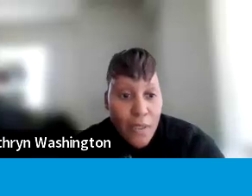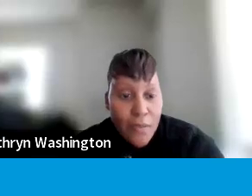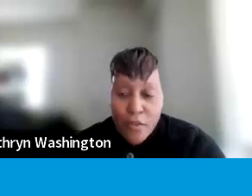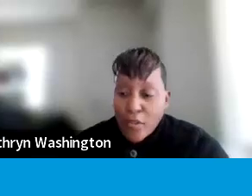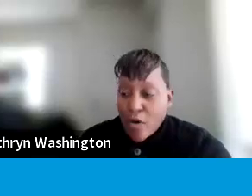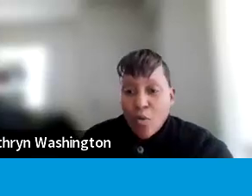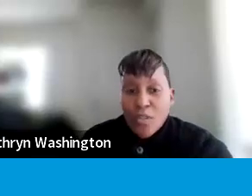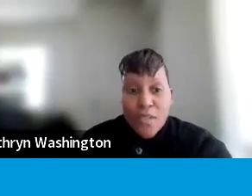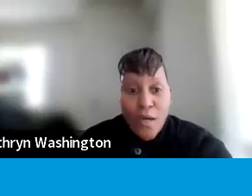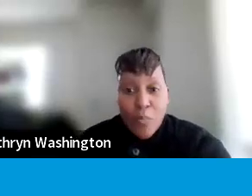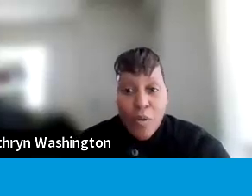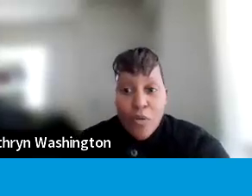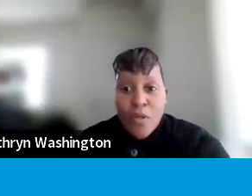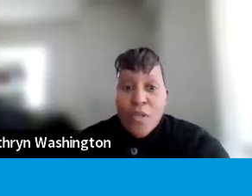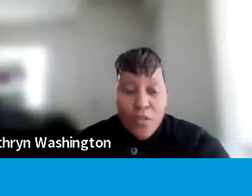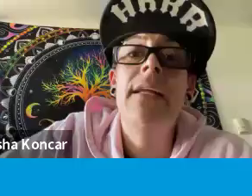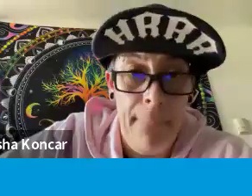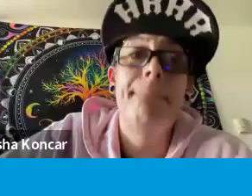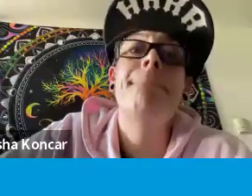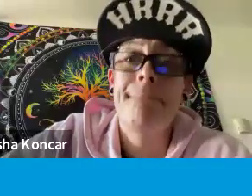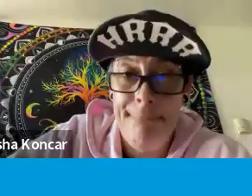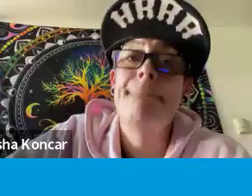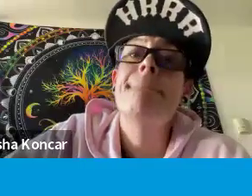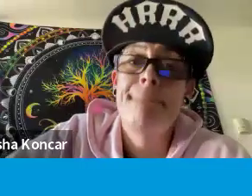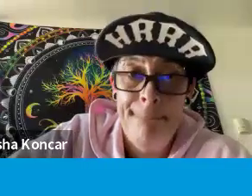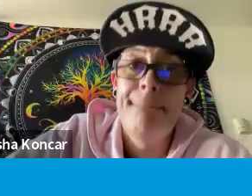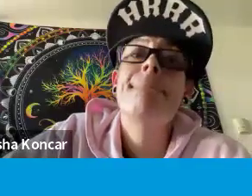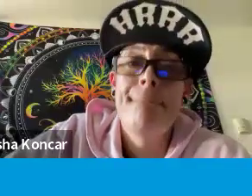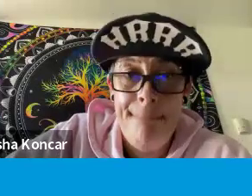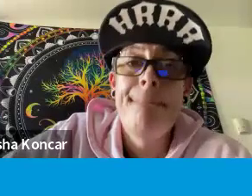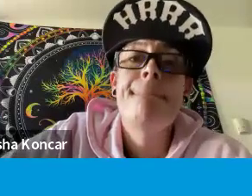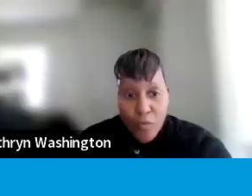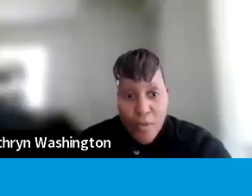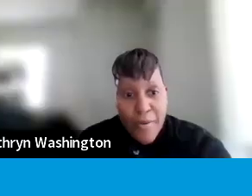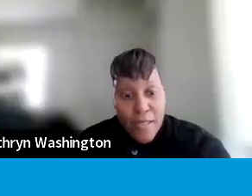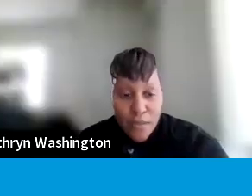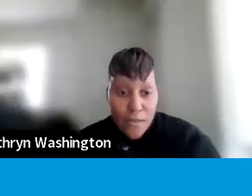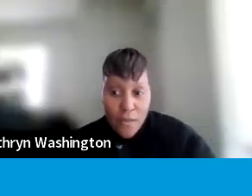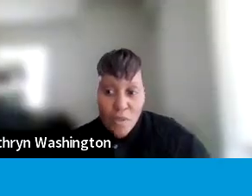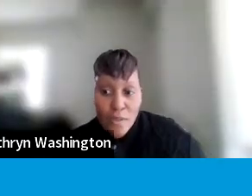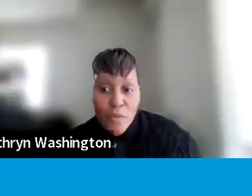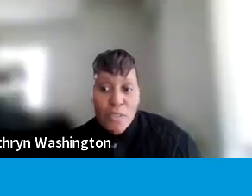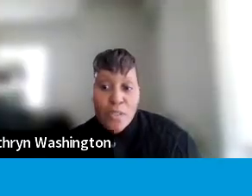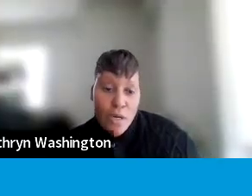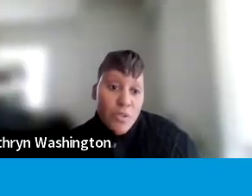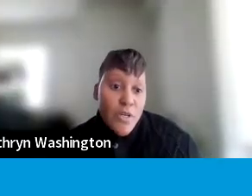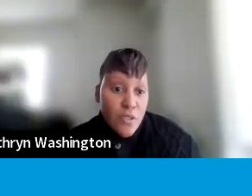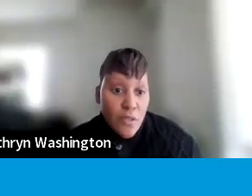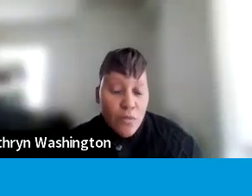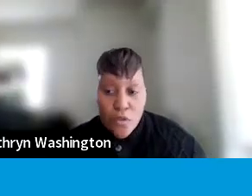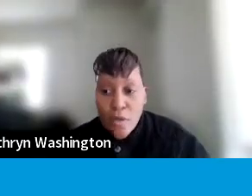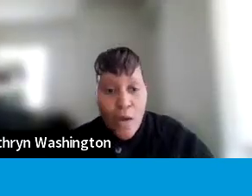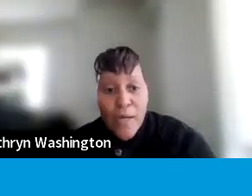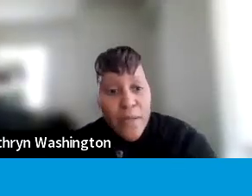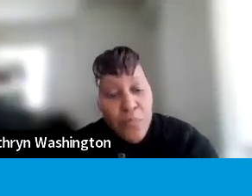that timeline? Then they're going to hold us accountable. Yep. They're going to say, oh, you didn't do it. And then that's kind of, we're going to run back into the same thing that we did a couple of